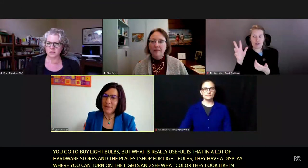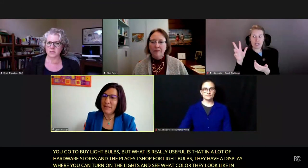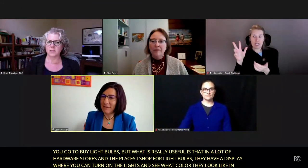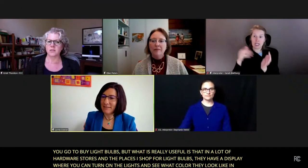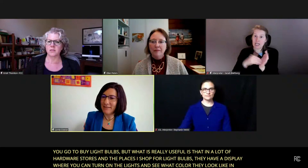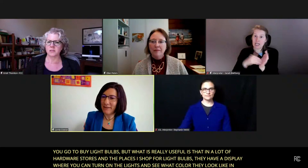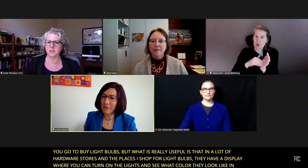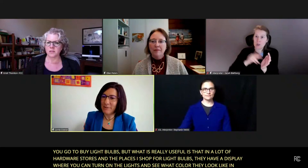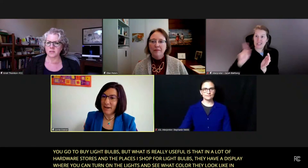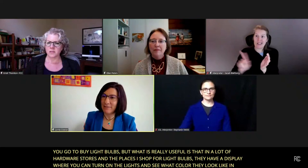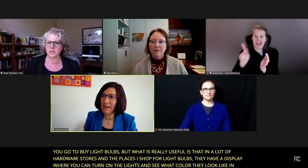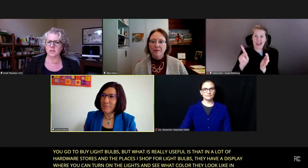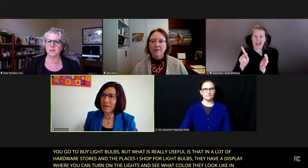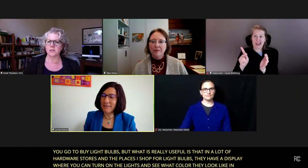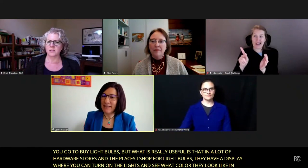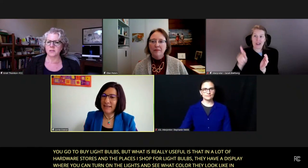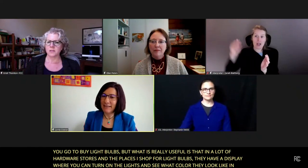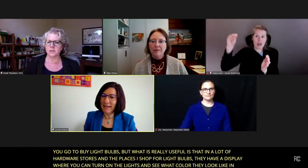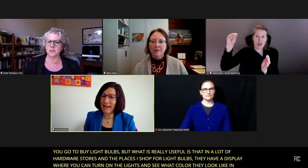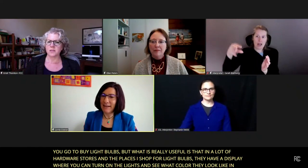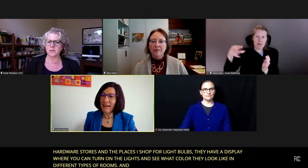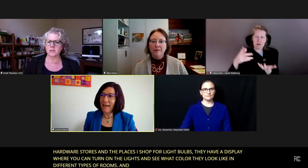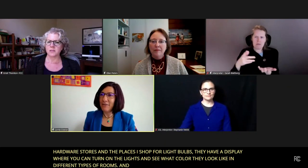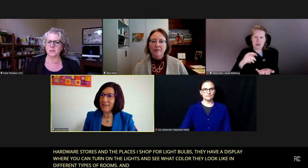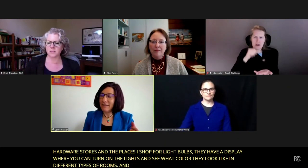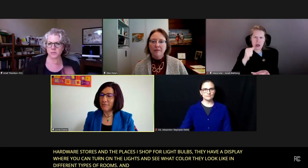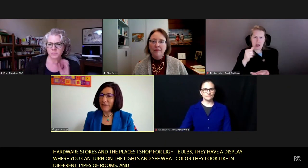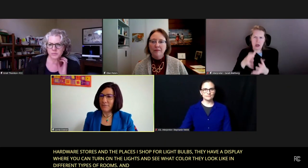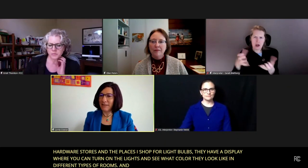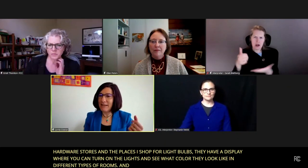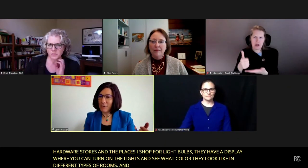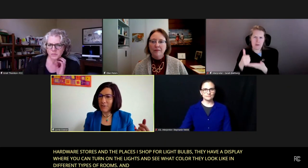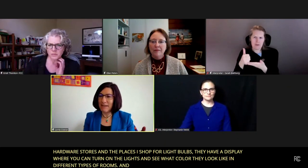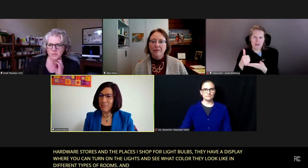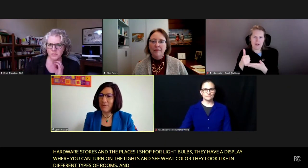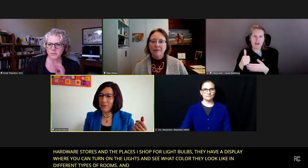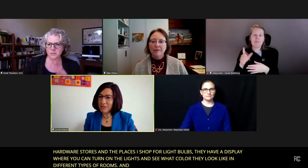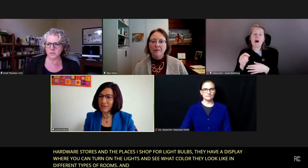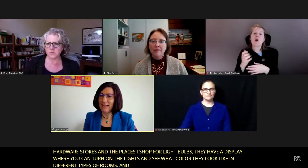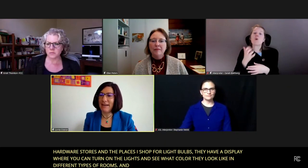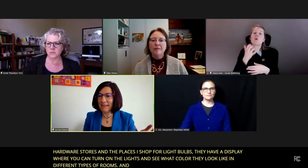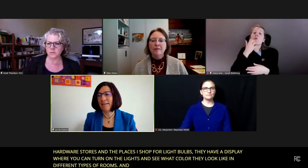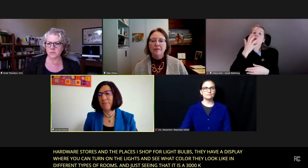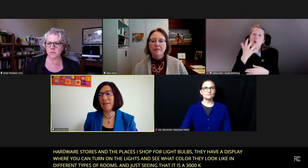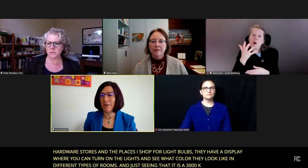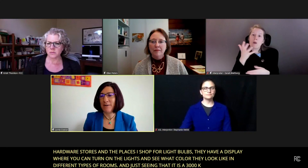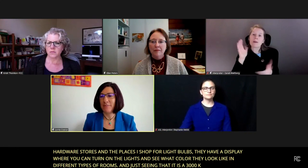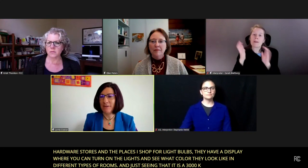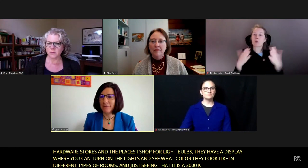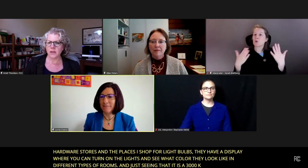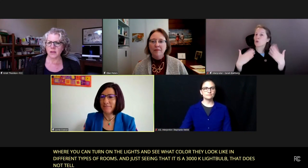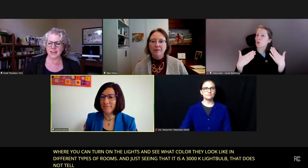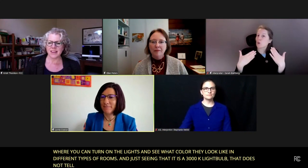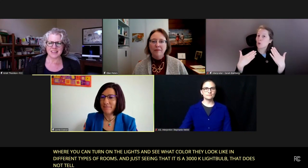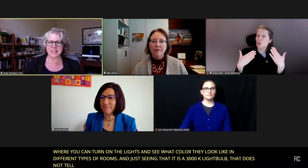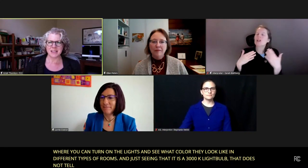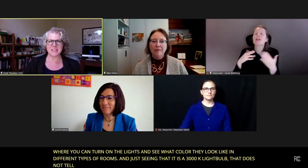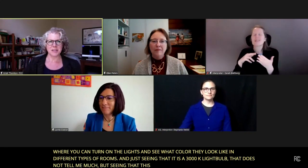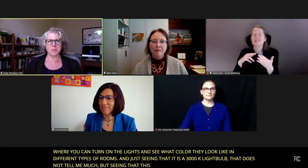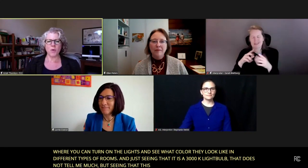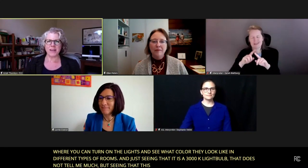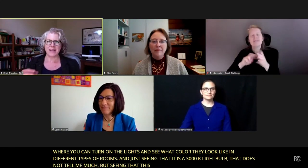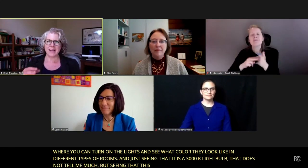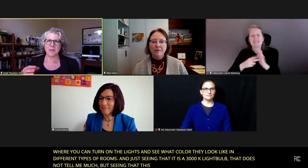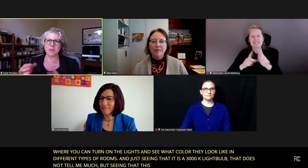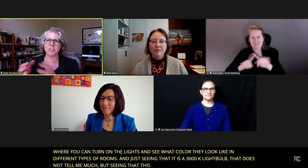light bulb, that doesn't tell me much. But seeing that, oh, this is what a really warm light bulb looks like, that's much more helpful. Yeah, that's